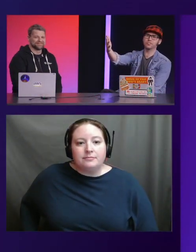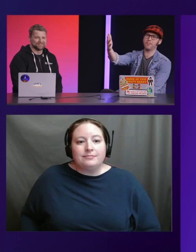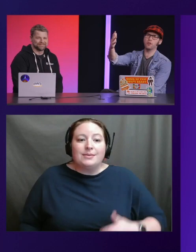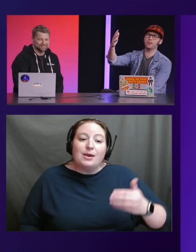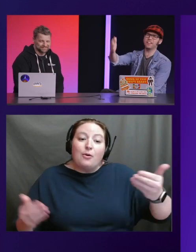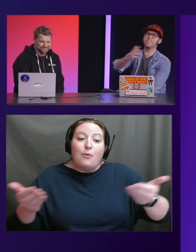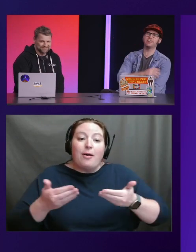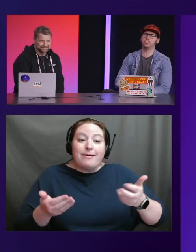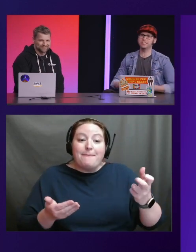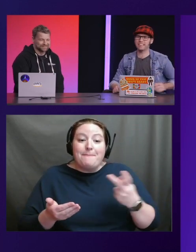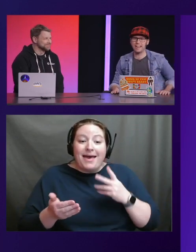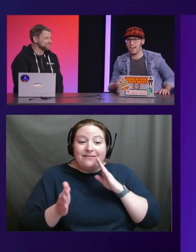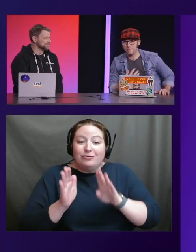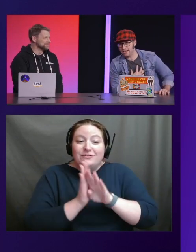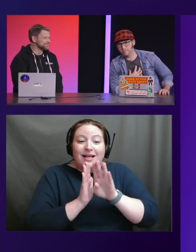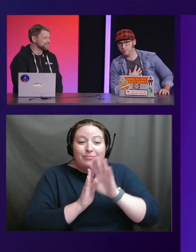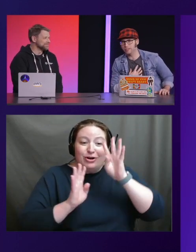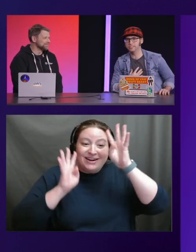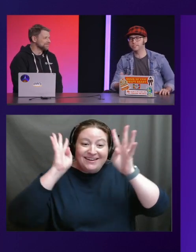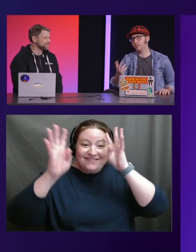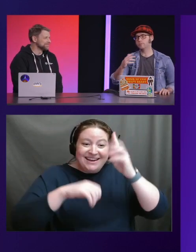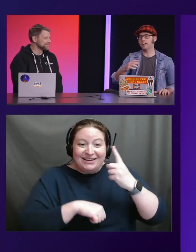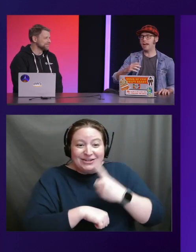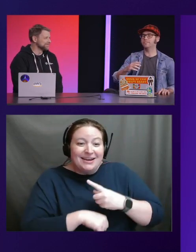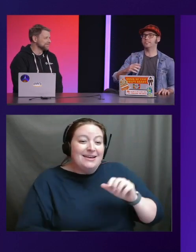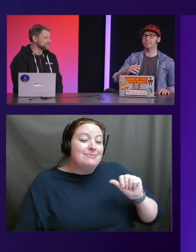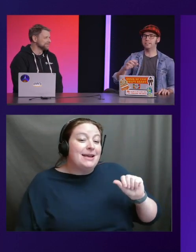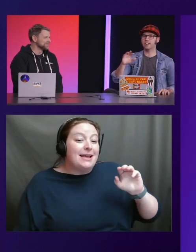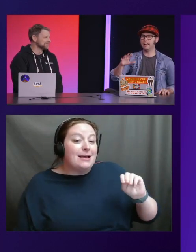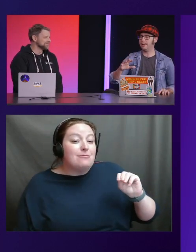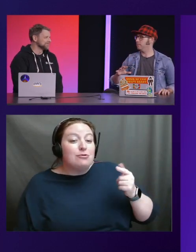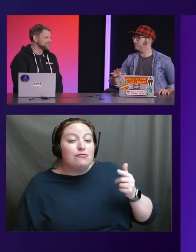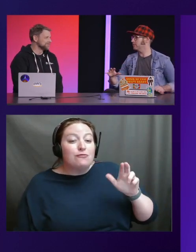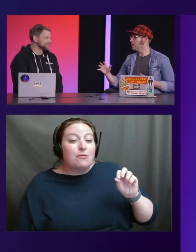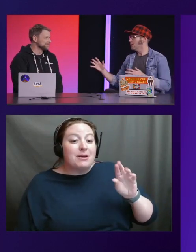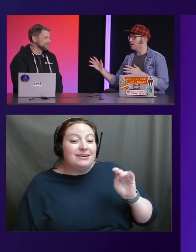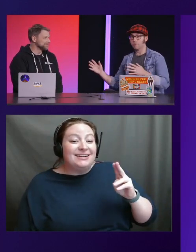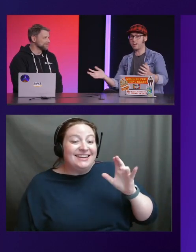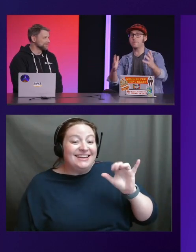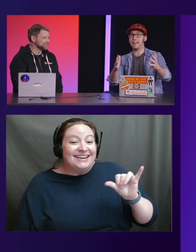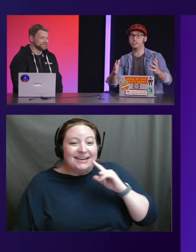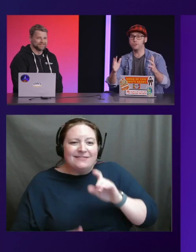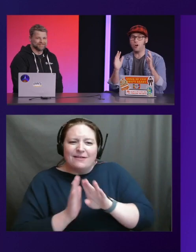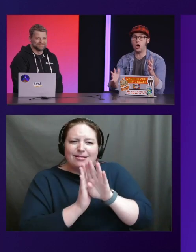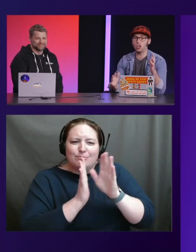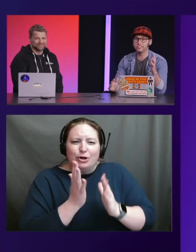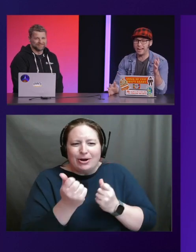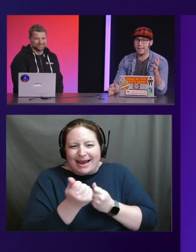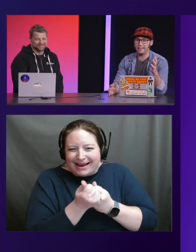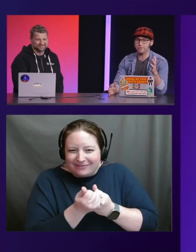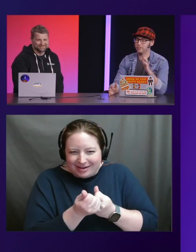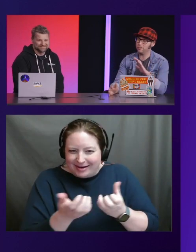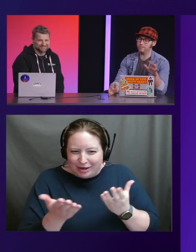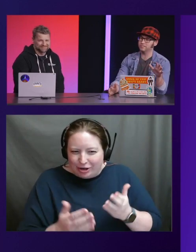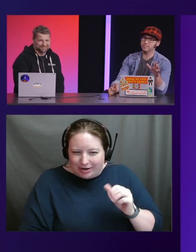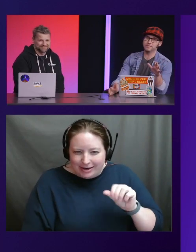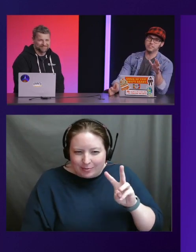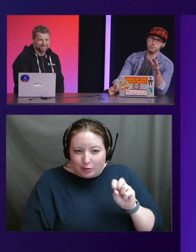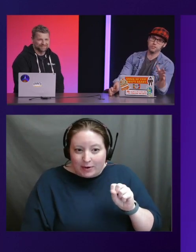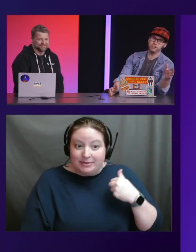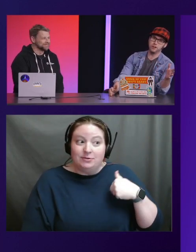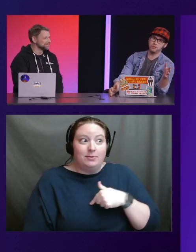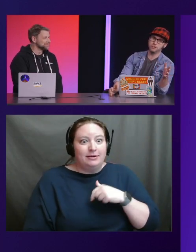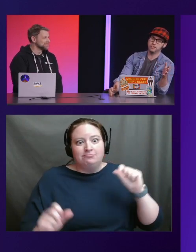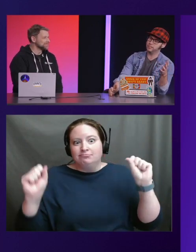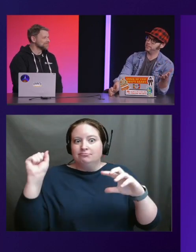Welcome back to Developer Innovation Day. I'm A.M. Grabelny, a developer advocate here at AWS. We're coming at you all day with all the stuff that